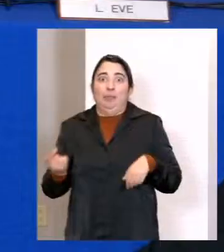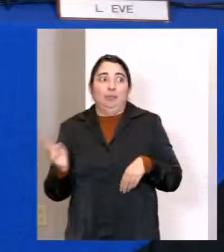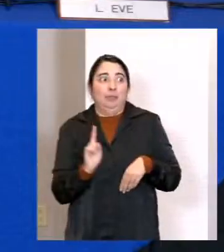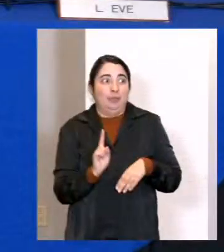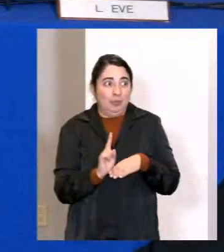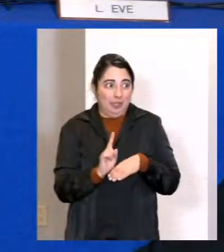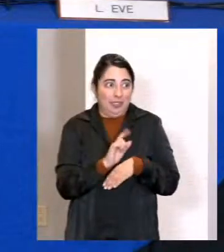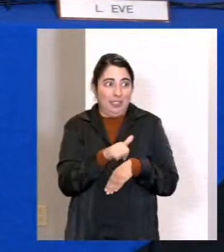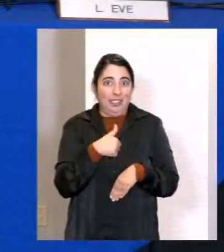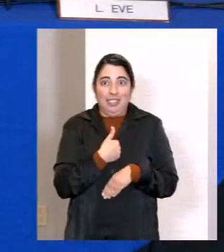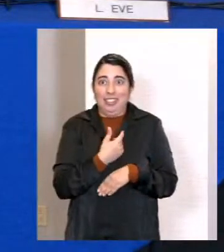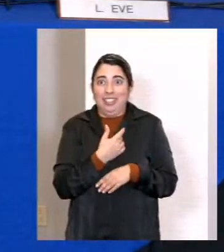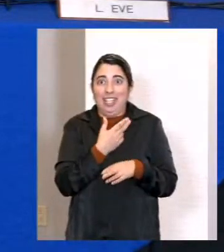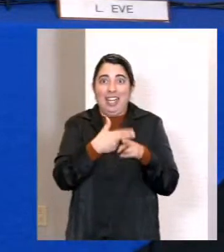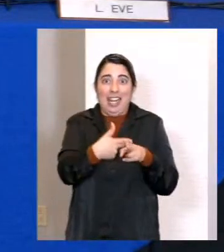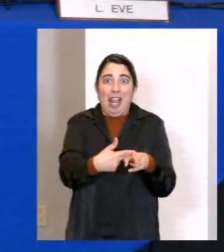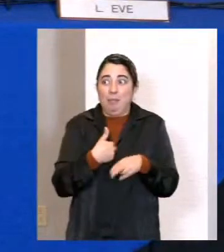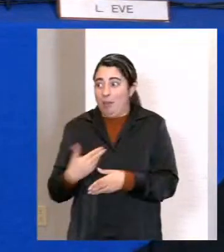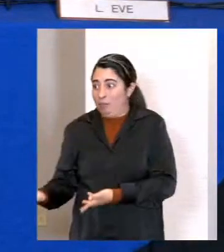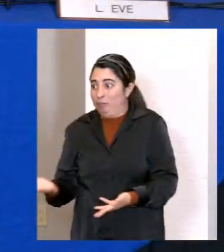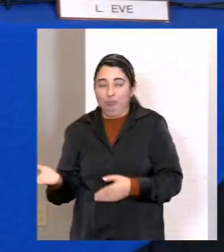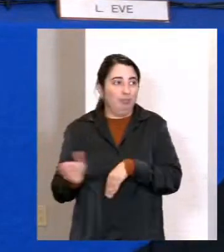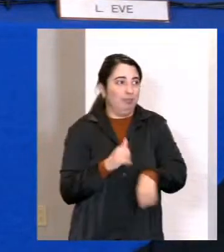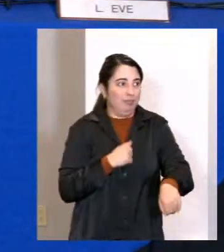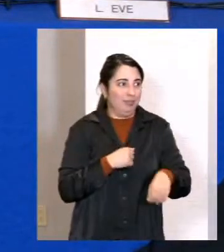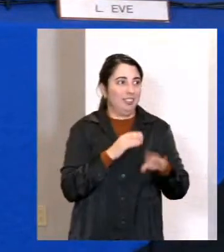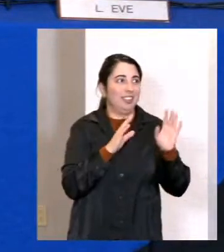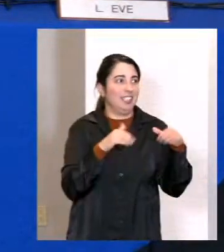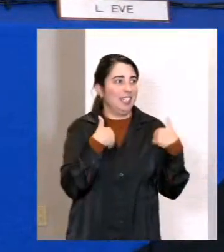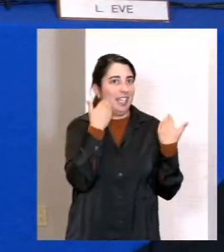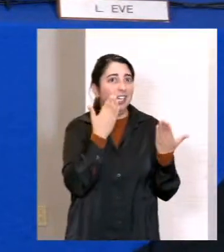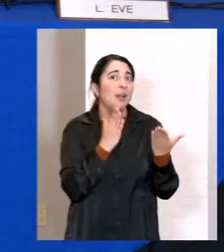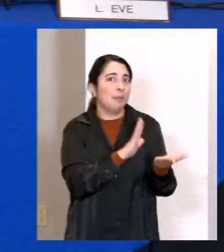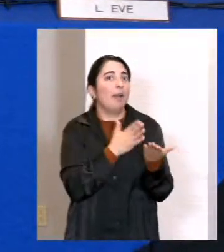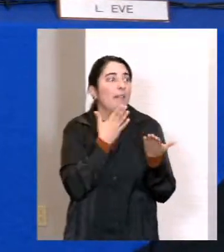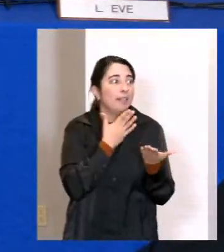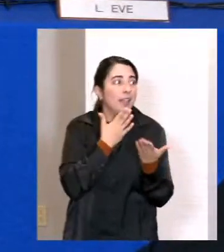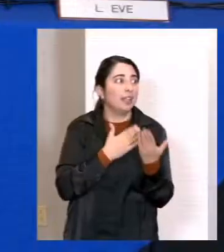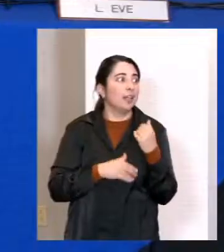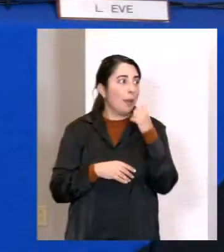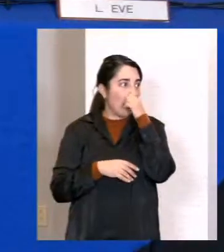they immediately called me up and said, well, I didn't. So Okay. Okay, no, thank you.